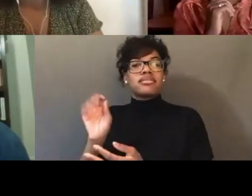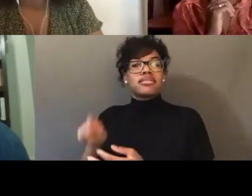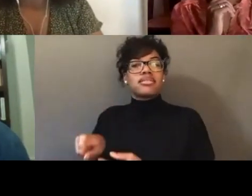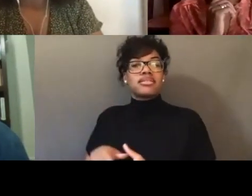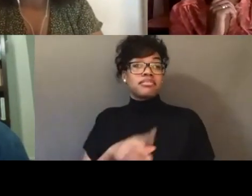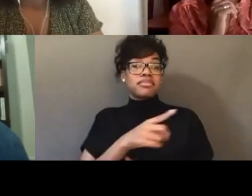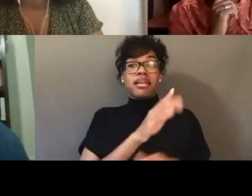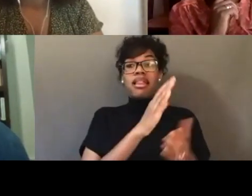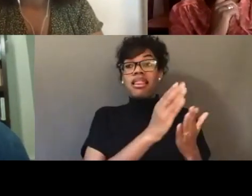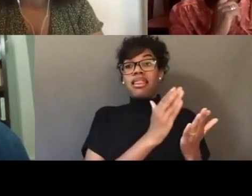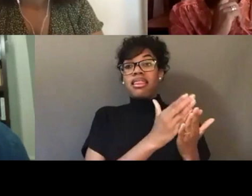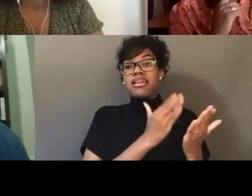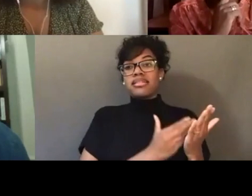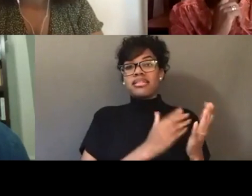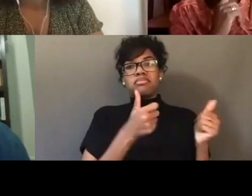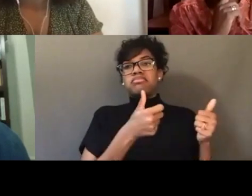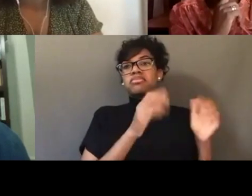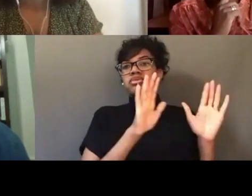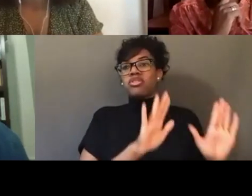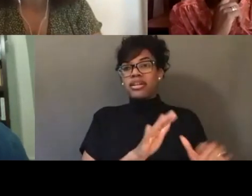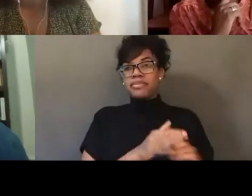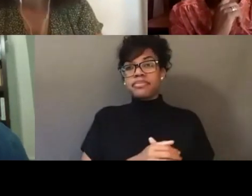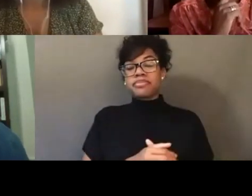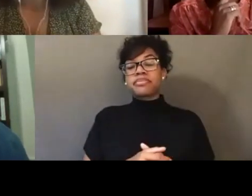important. I see a therapist, you know,